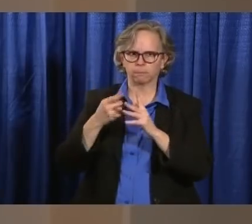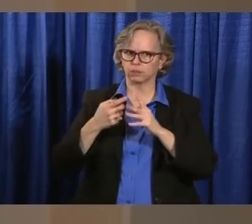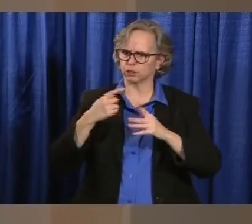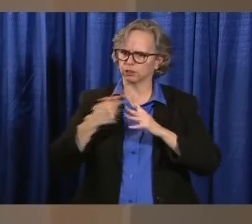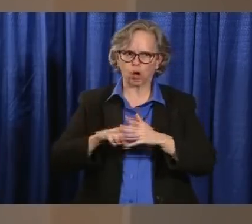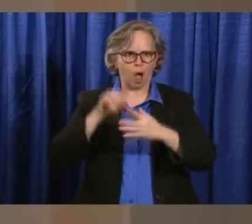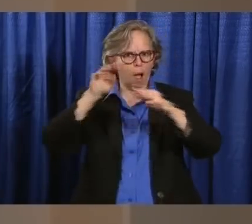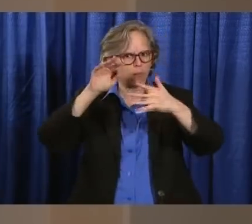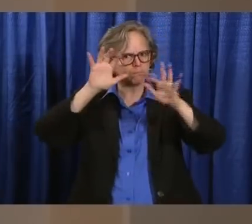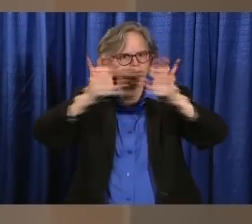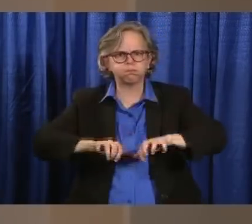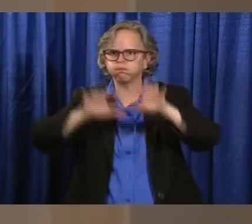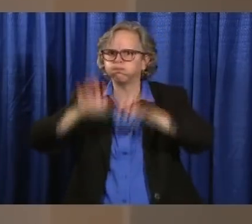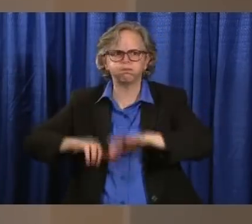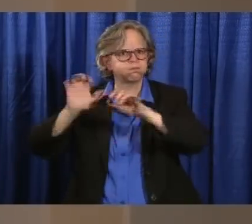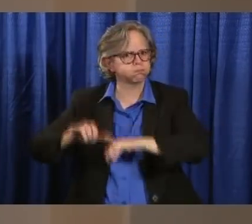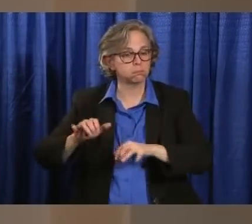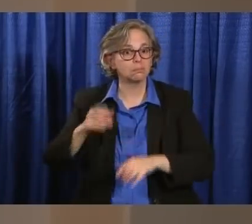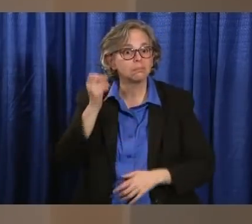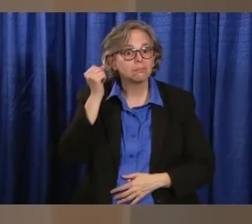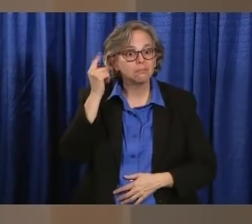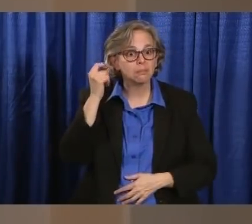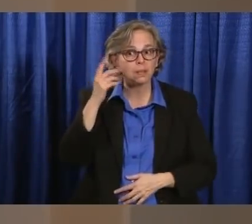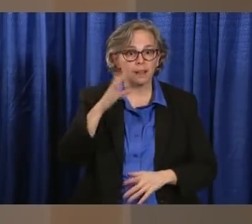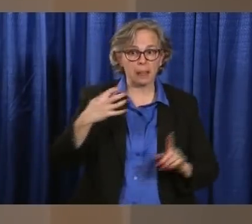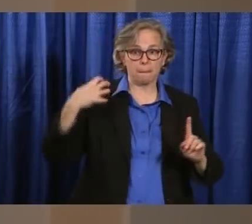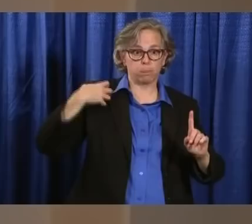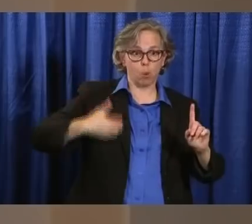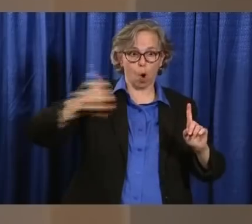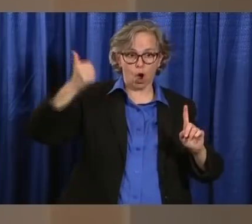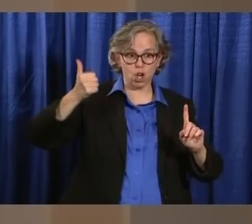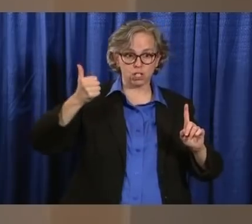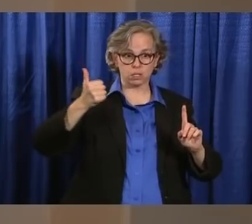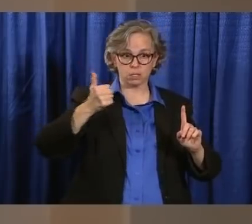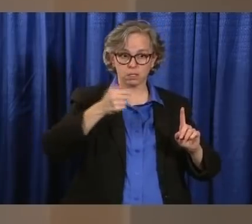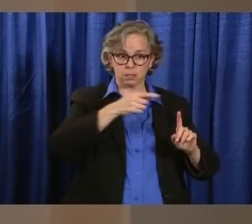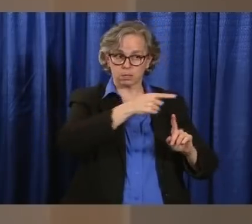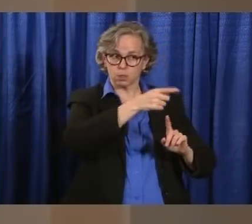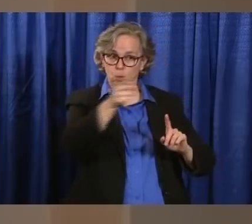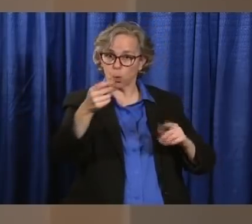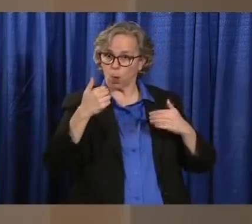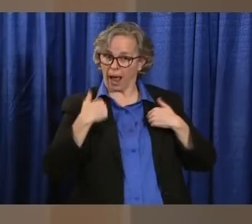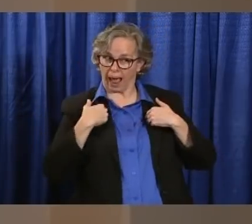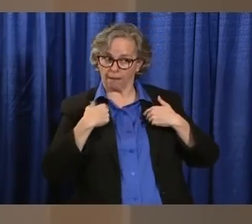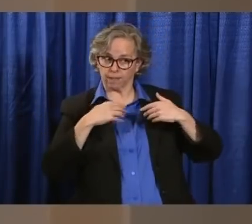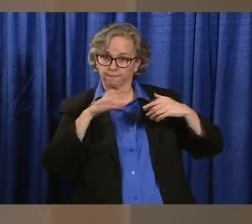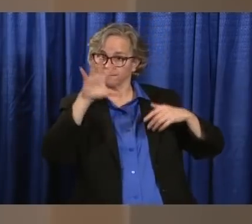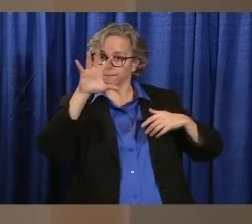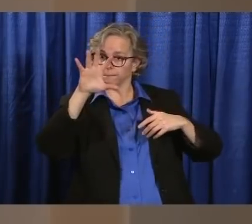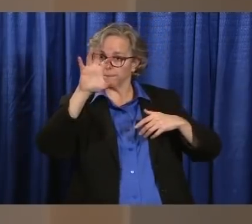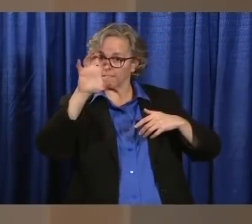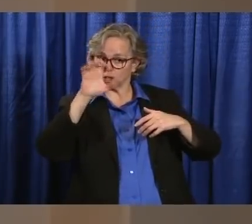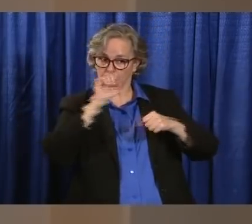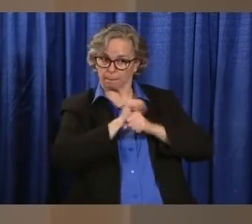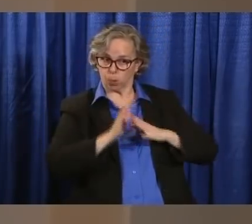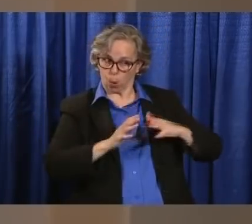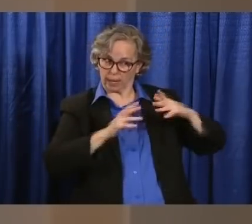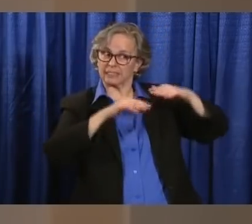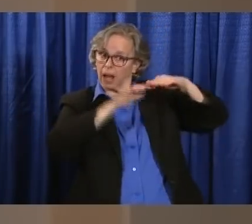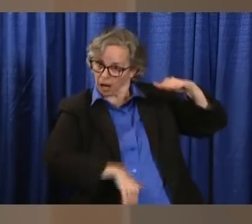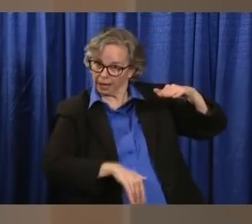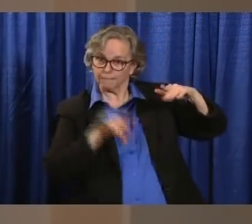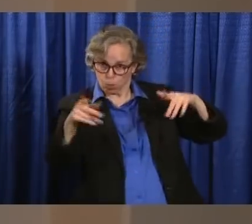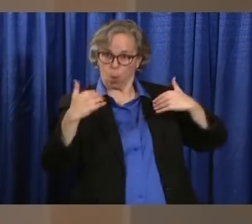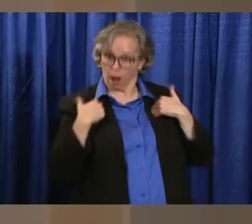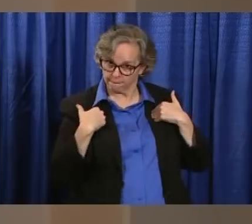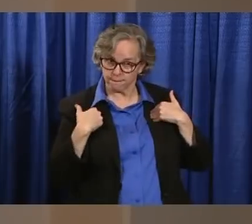or fewer, and you can get a loan that may be forgivable. This is the key piece of this. You may say, I can't handle more debt during this